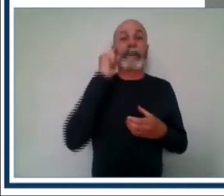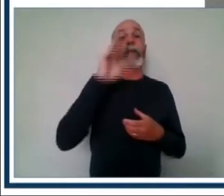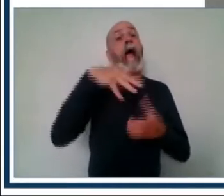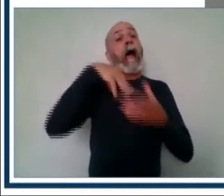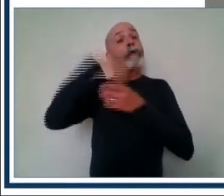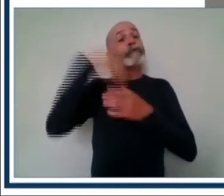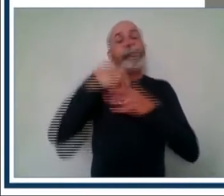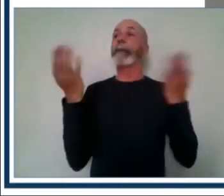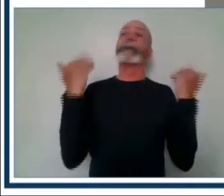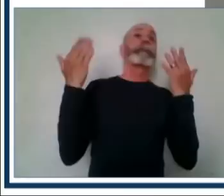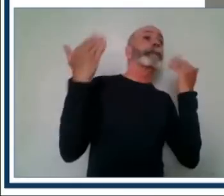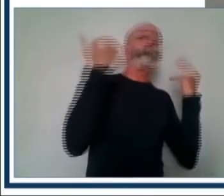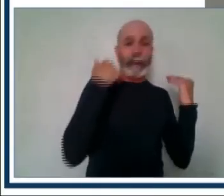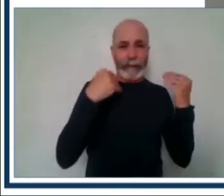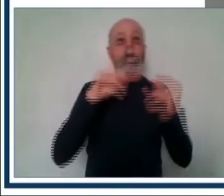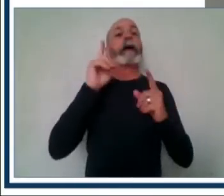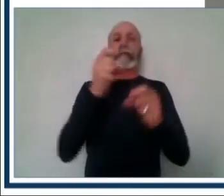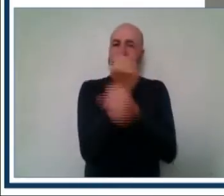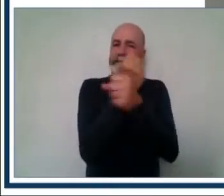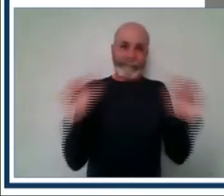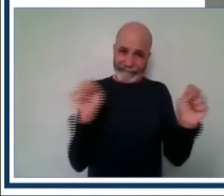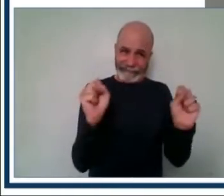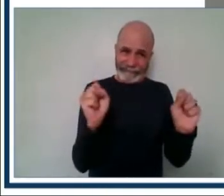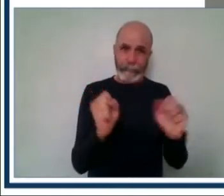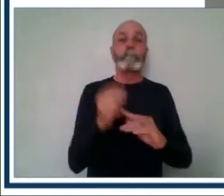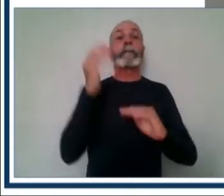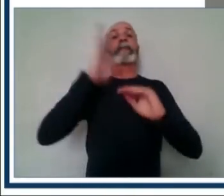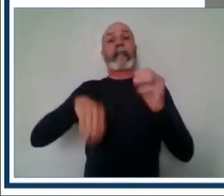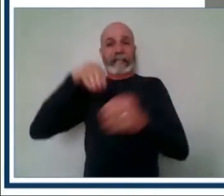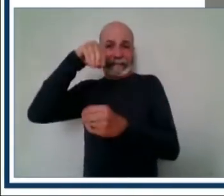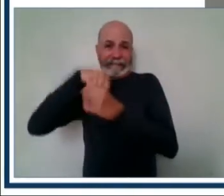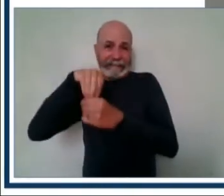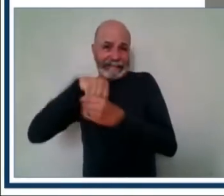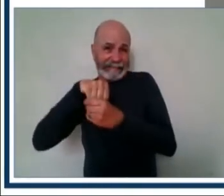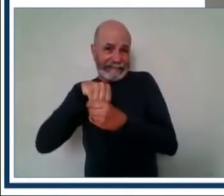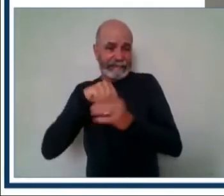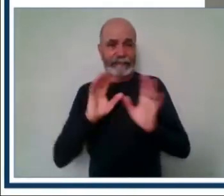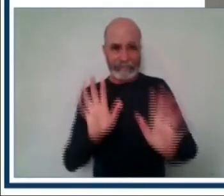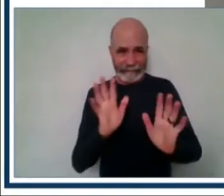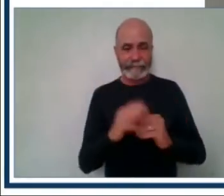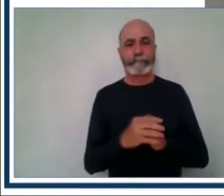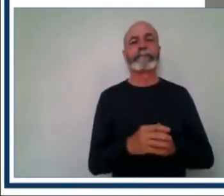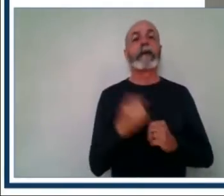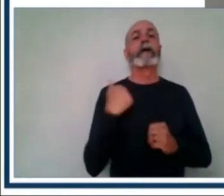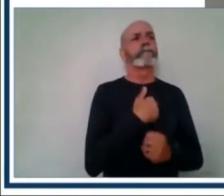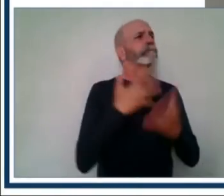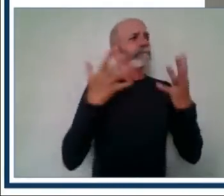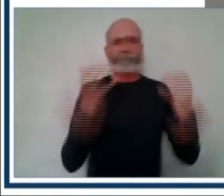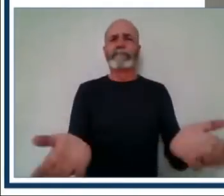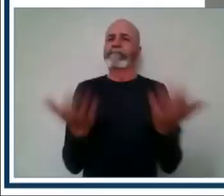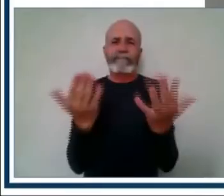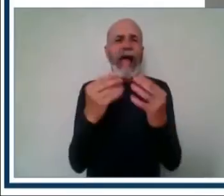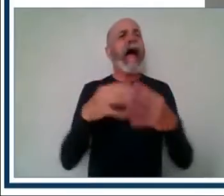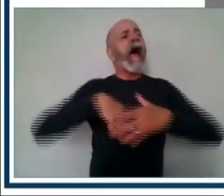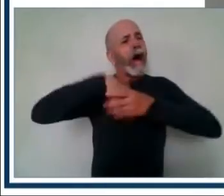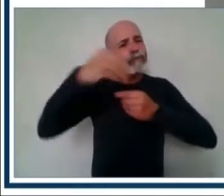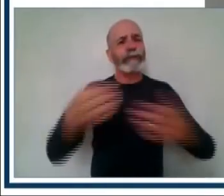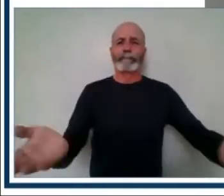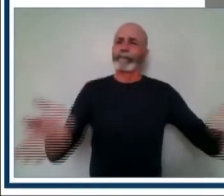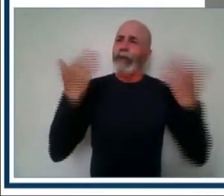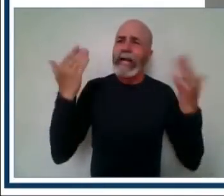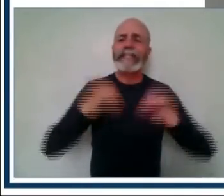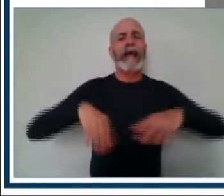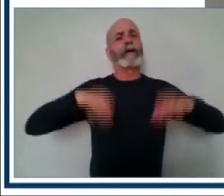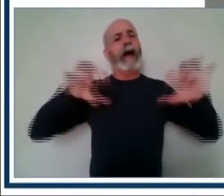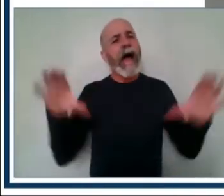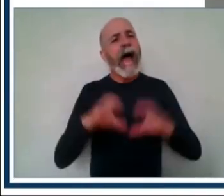it comes to COVID. And we want people to be active and be outdoors for their mental and physical health. We're asking